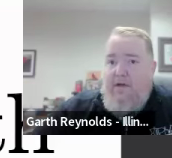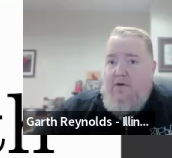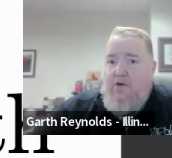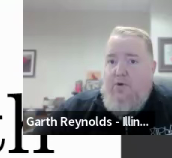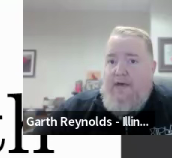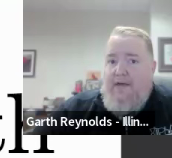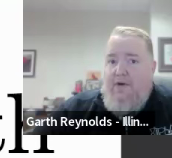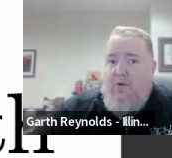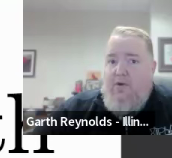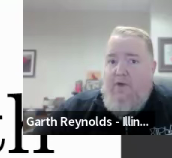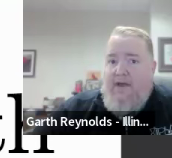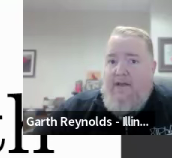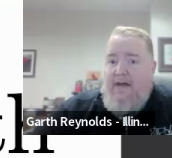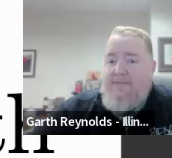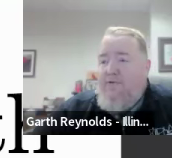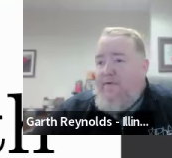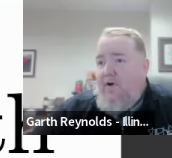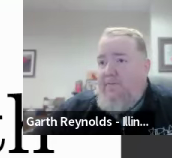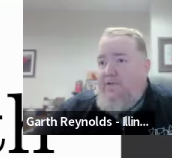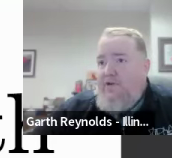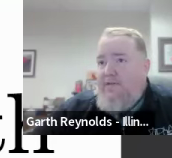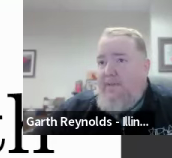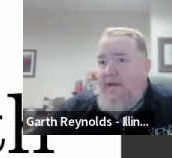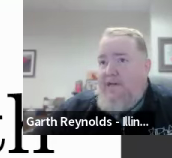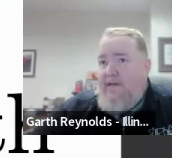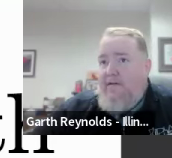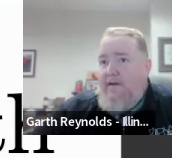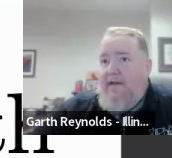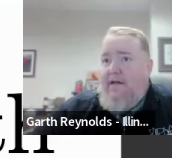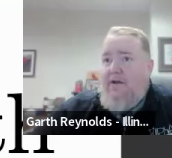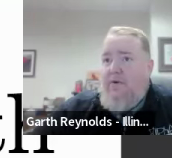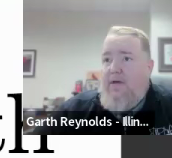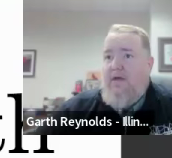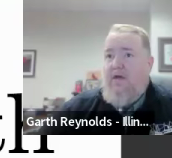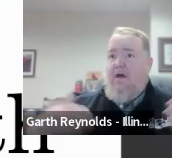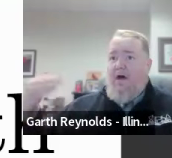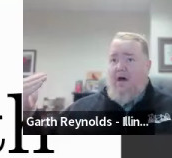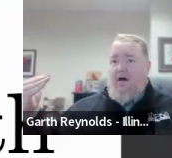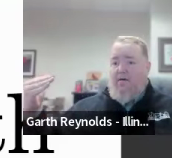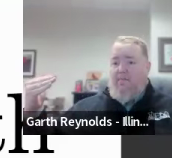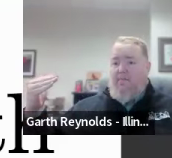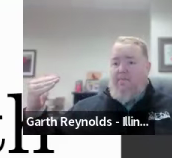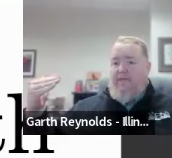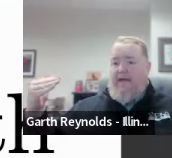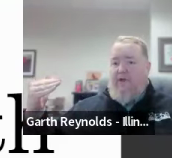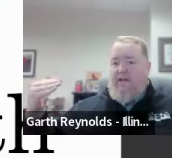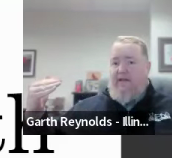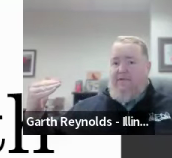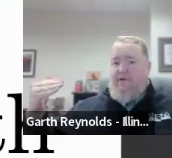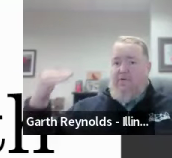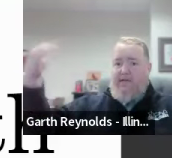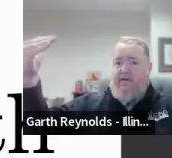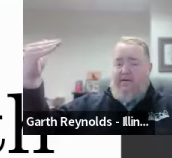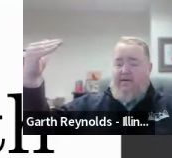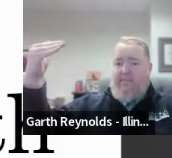Illinois, you can only regulate up so far up the drug supply chain. And in Illinois, they can regulate